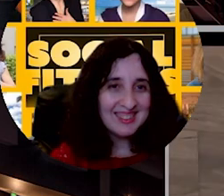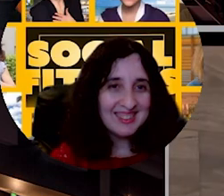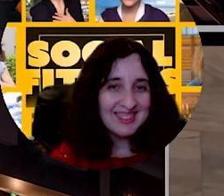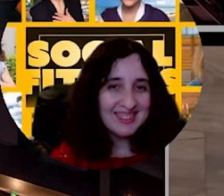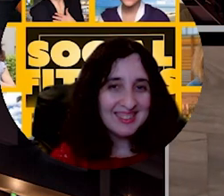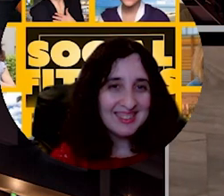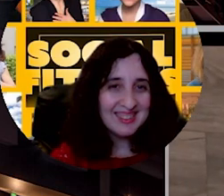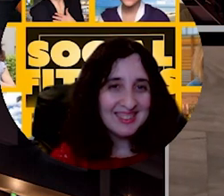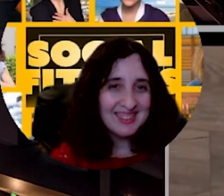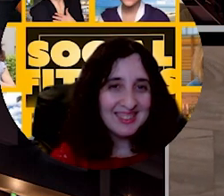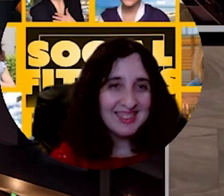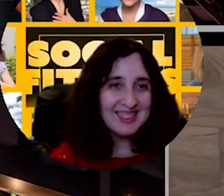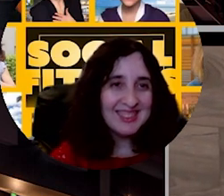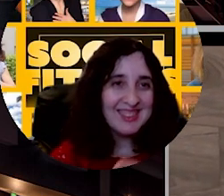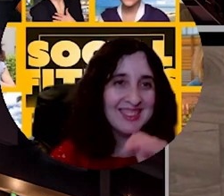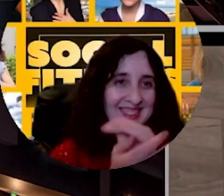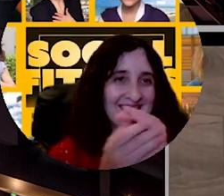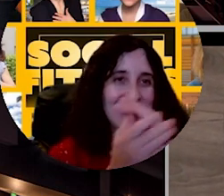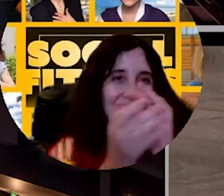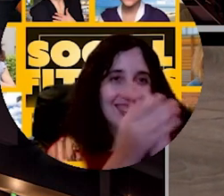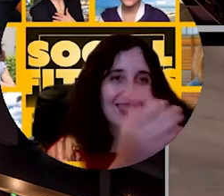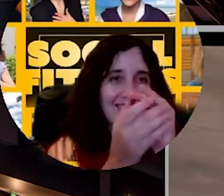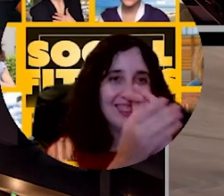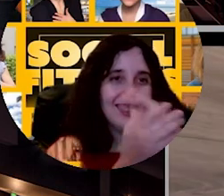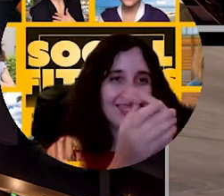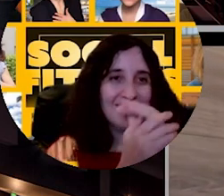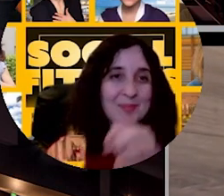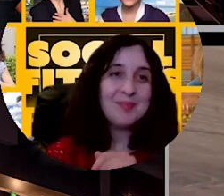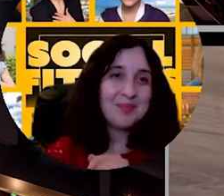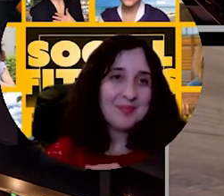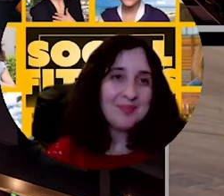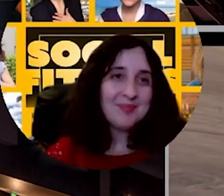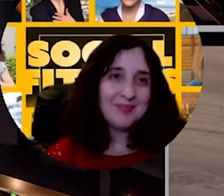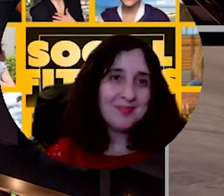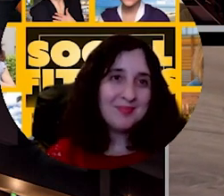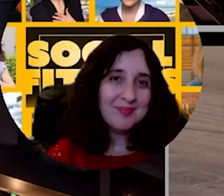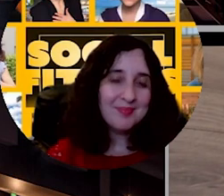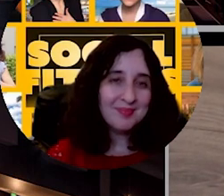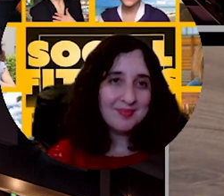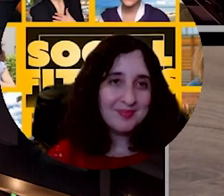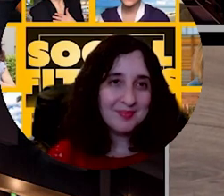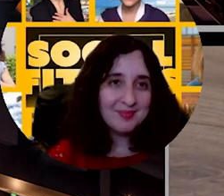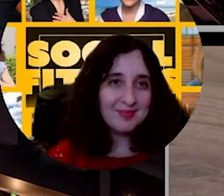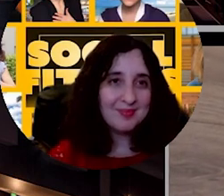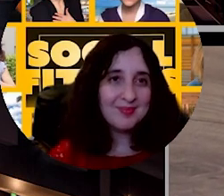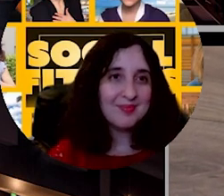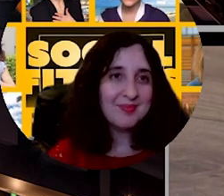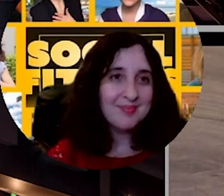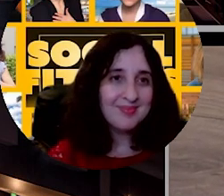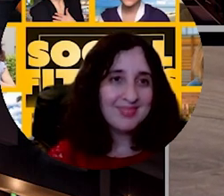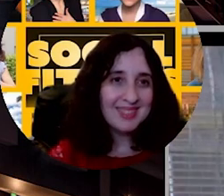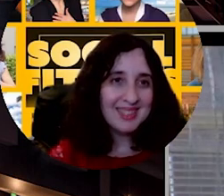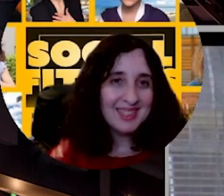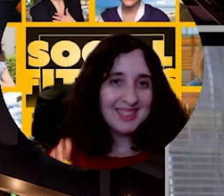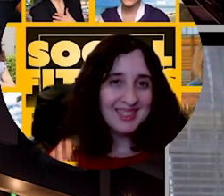Actor. We need to make a movie. I'll play an undercover spy, and you'll play my